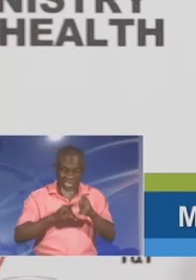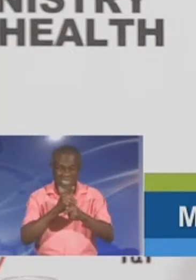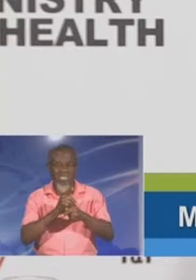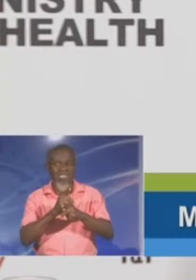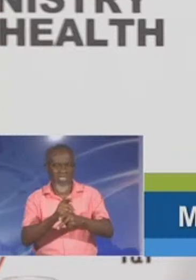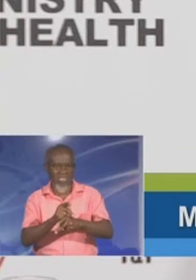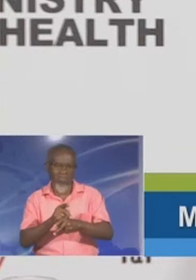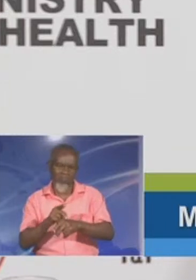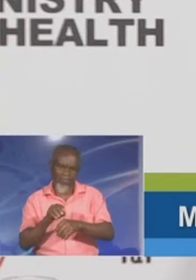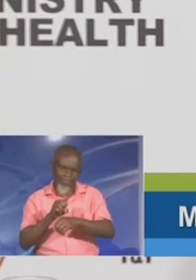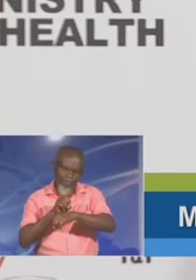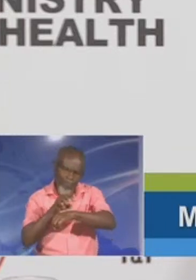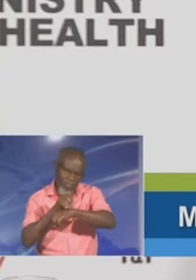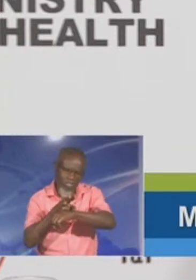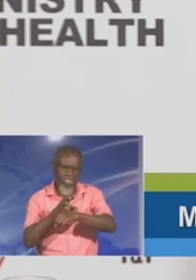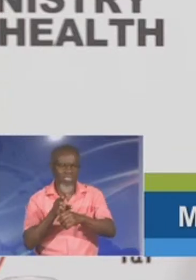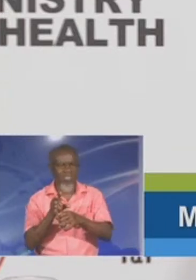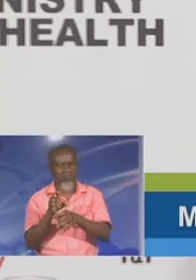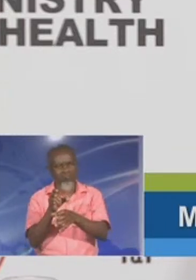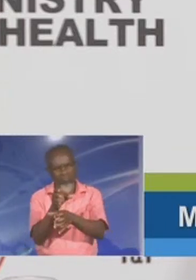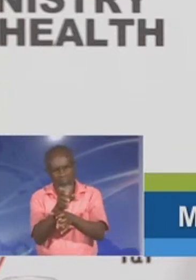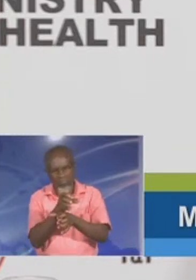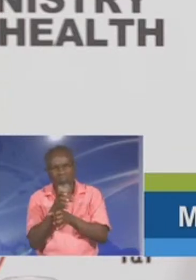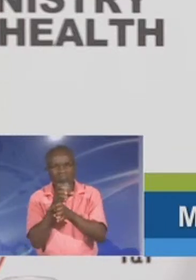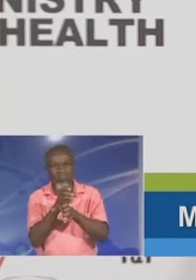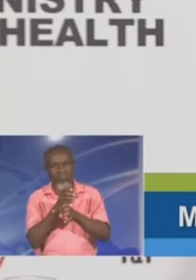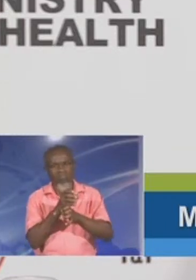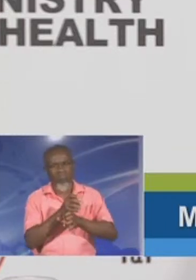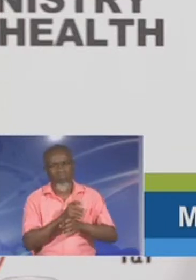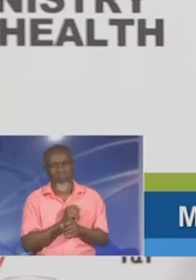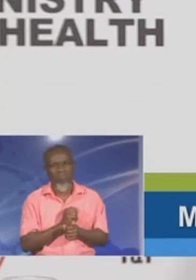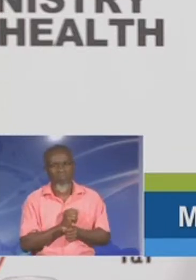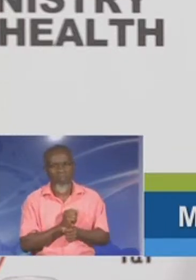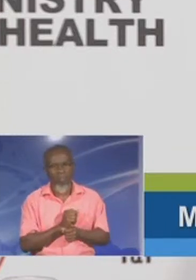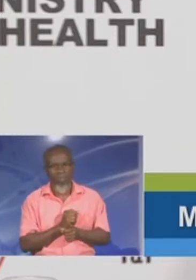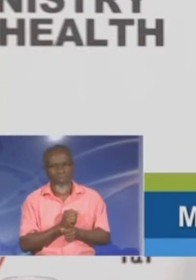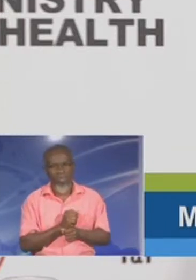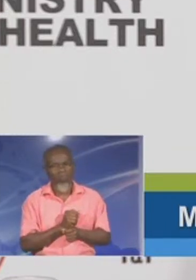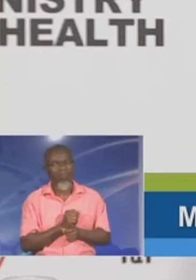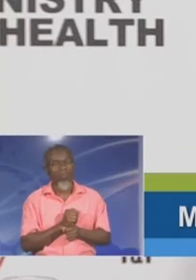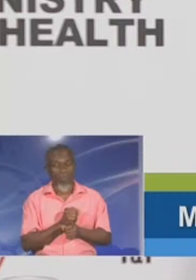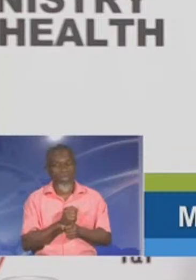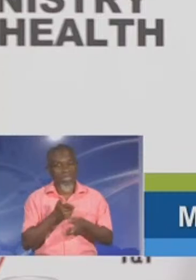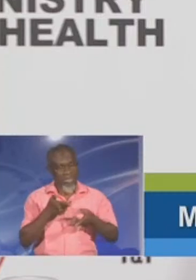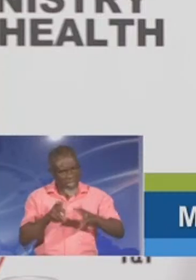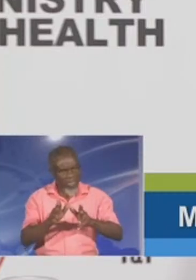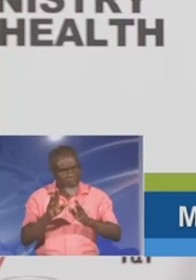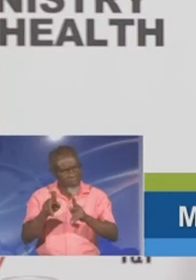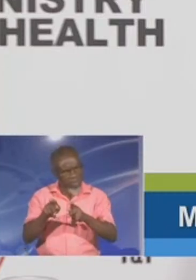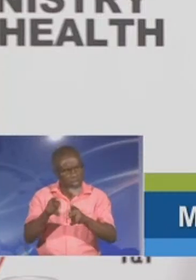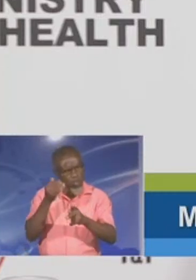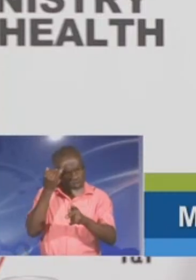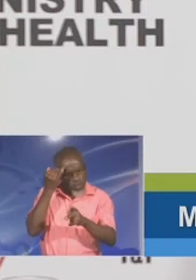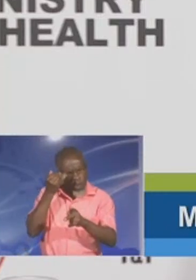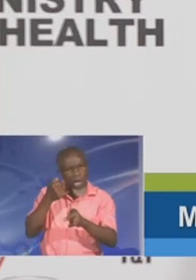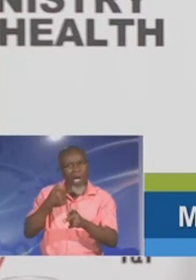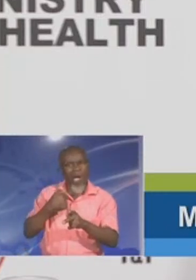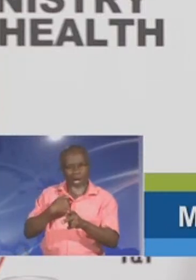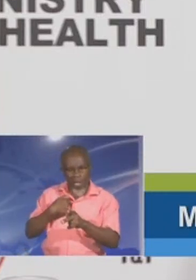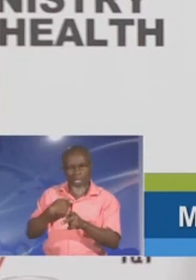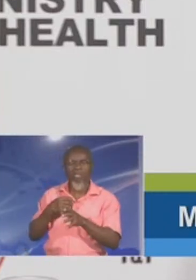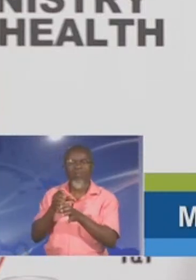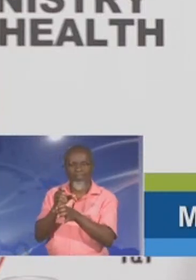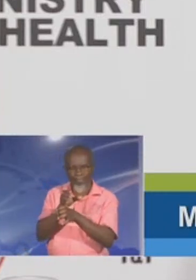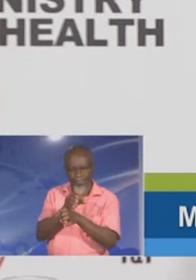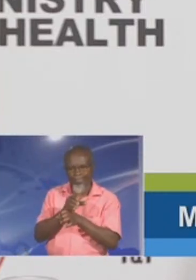let that person know by experience that you care, and then to introduce gently